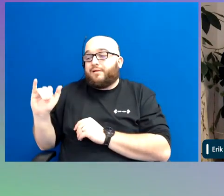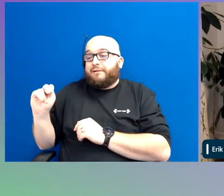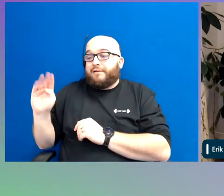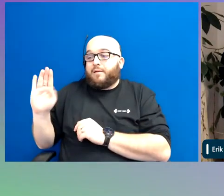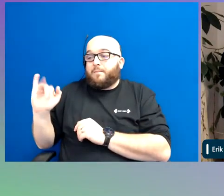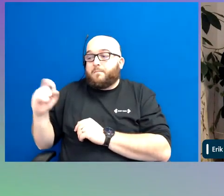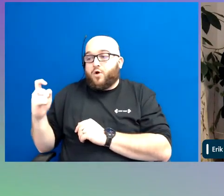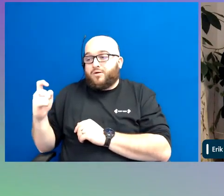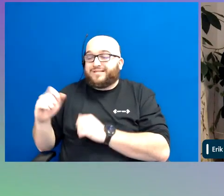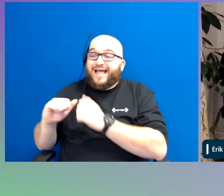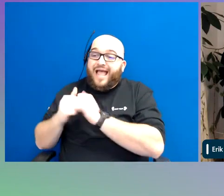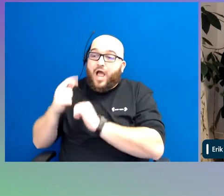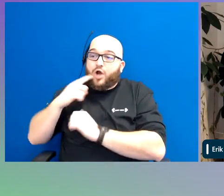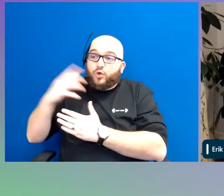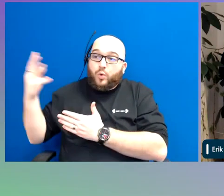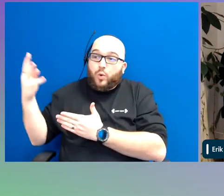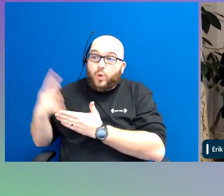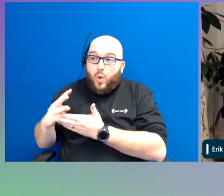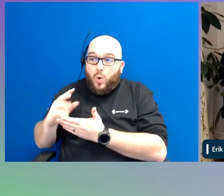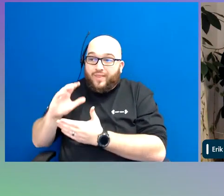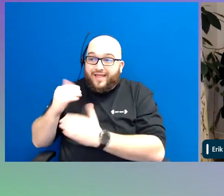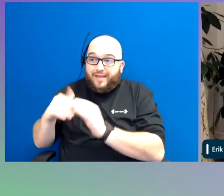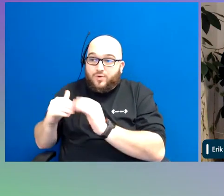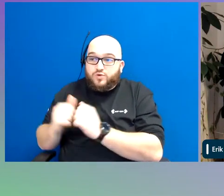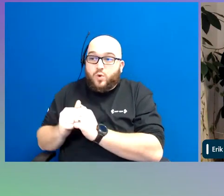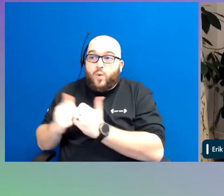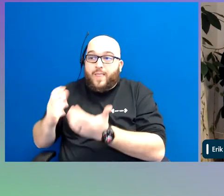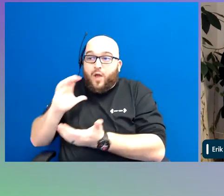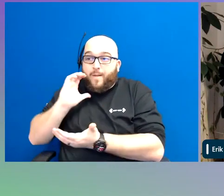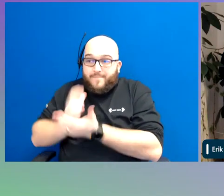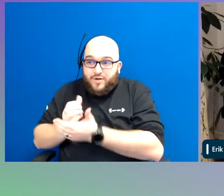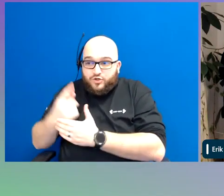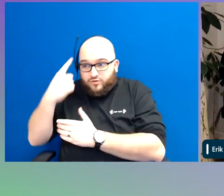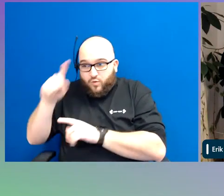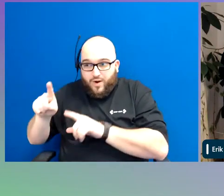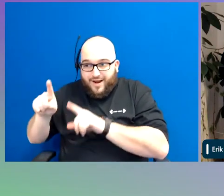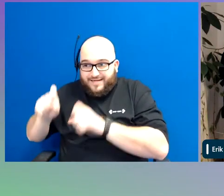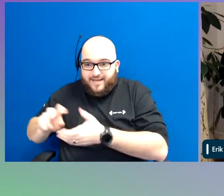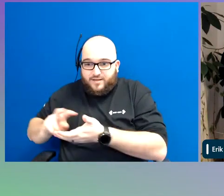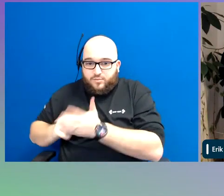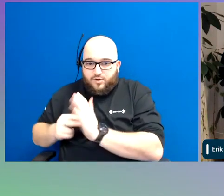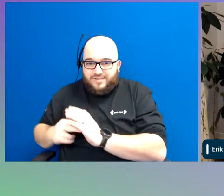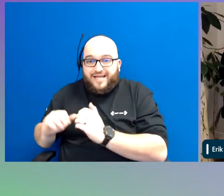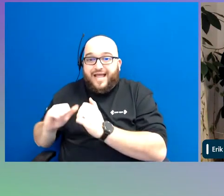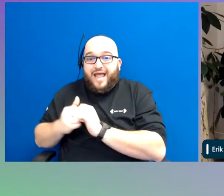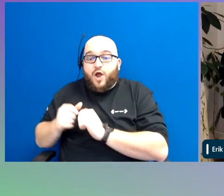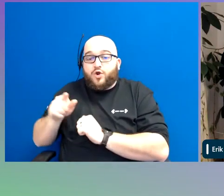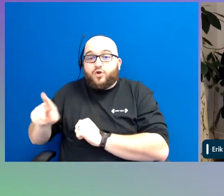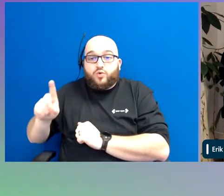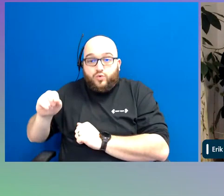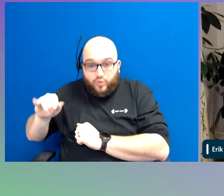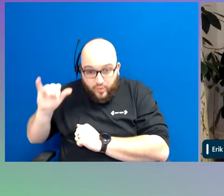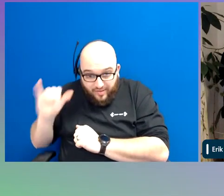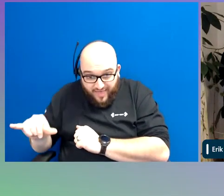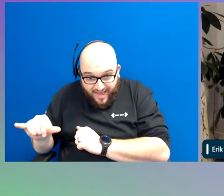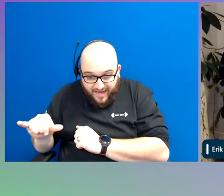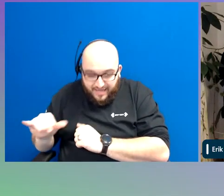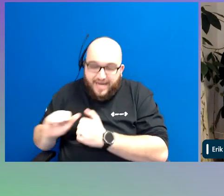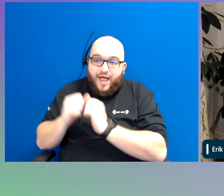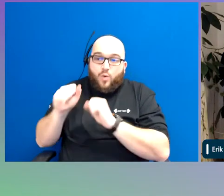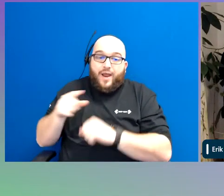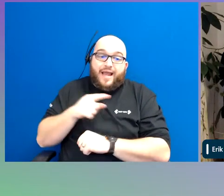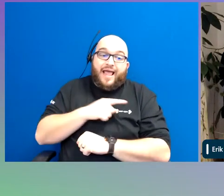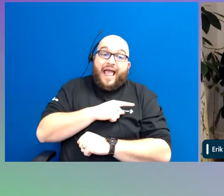about loading the emails without the pictures for testing purposes? Like, how did you do that, and how can they do that